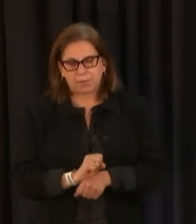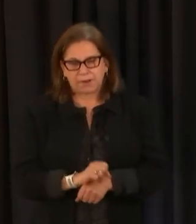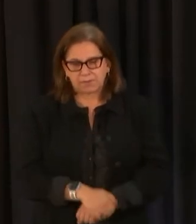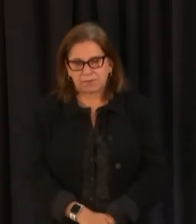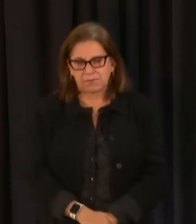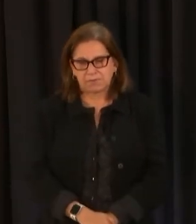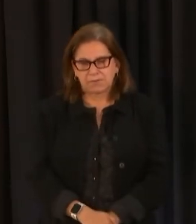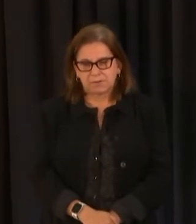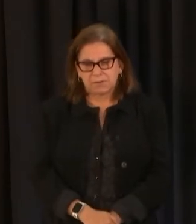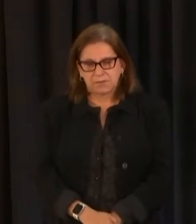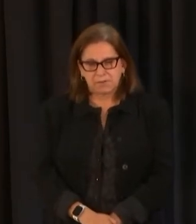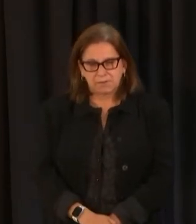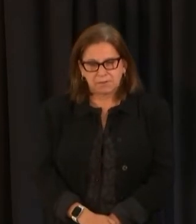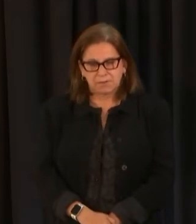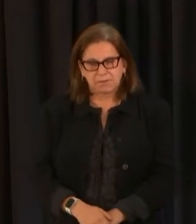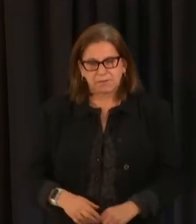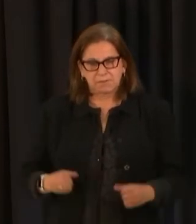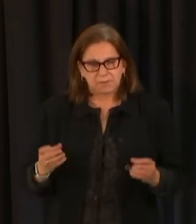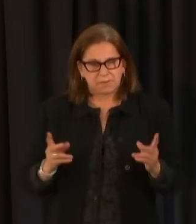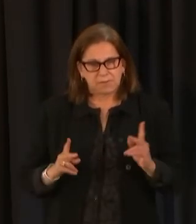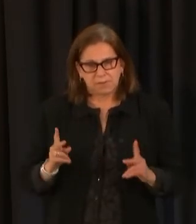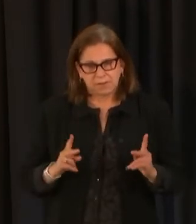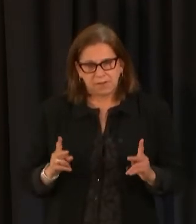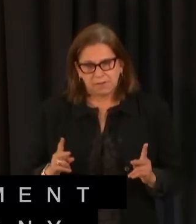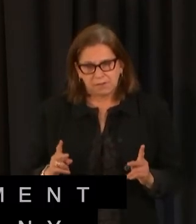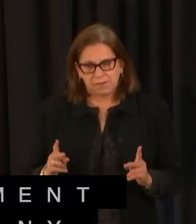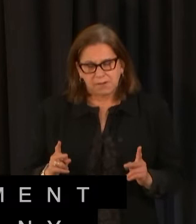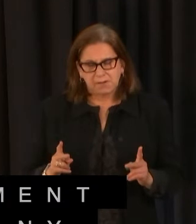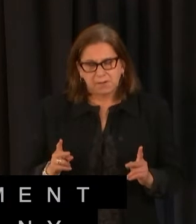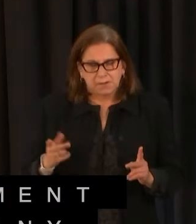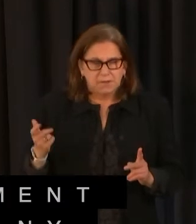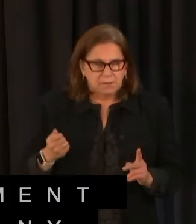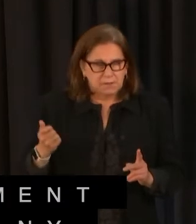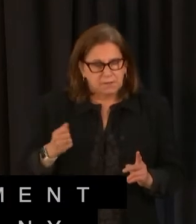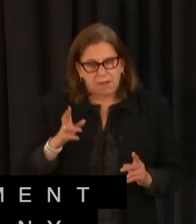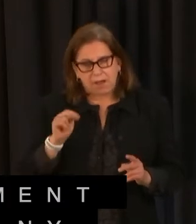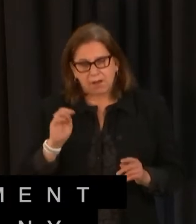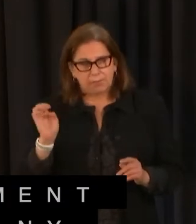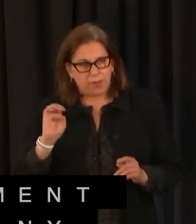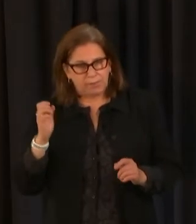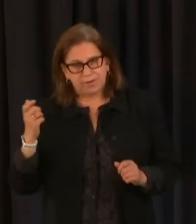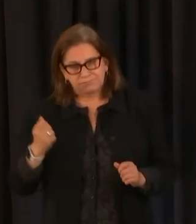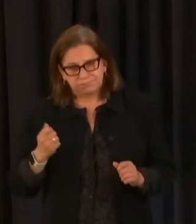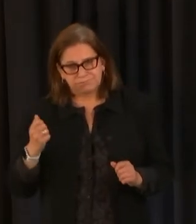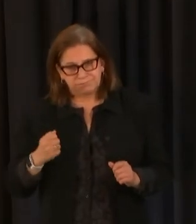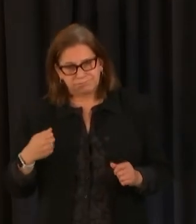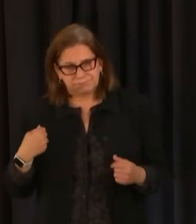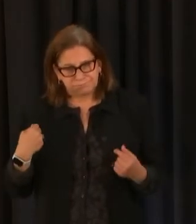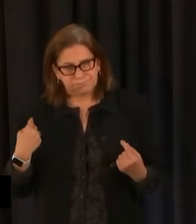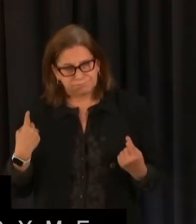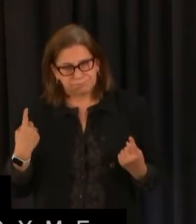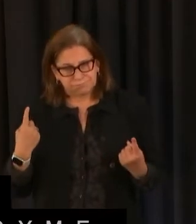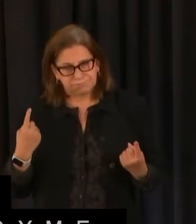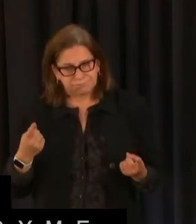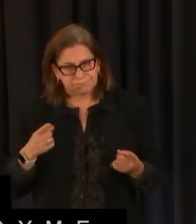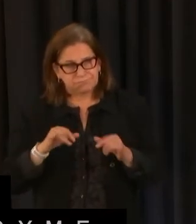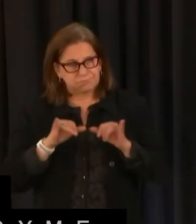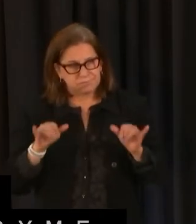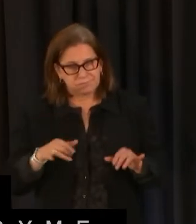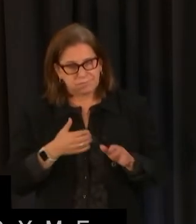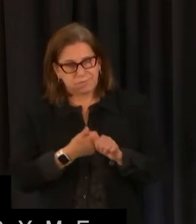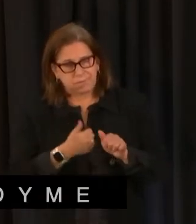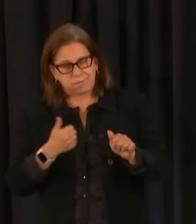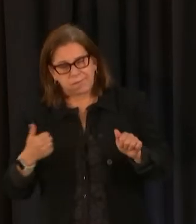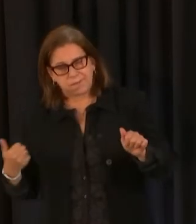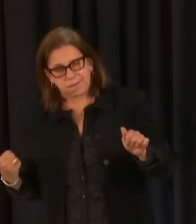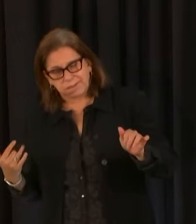that many residents have seen an interruption to unemployment benefits since late March due to the systems update related to